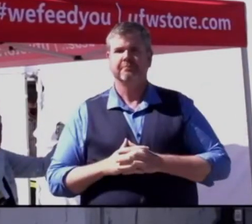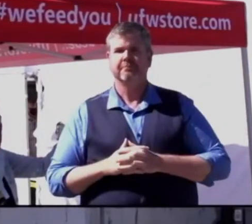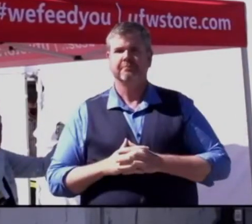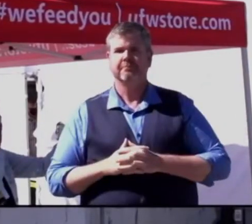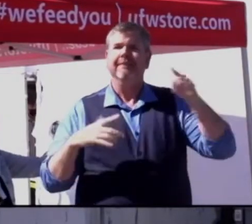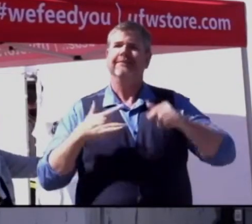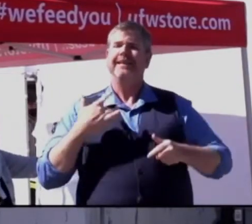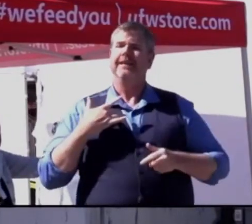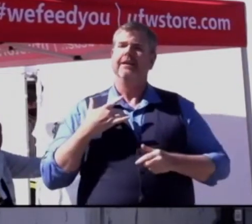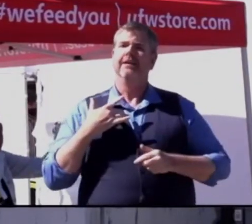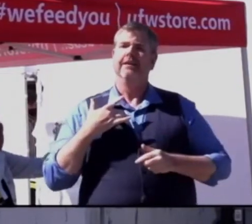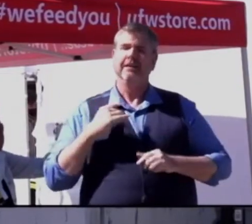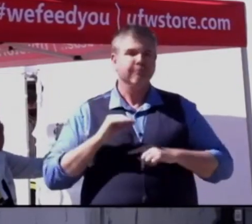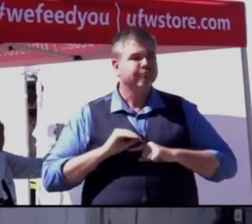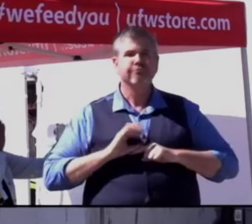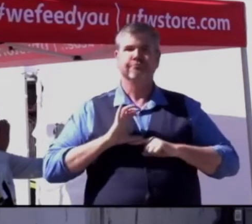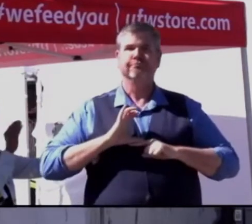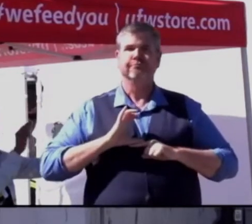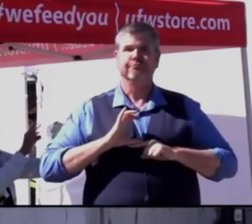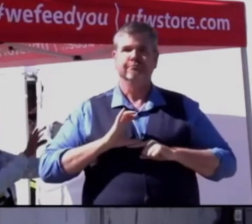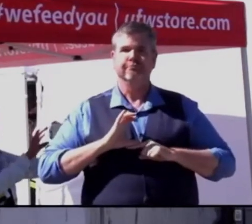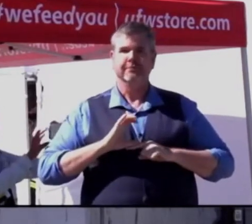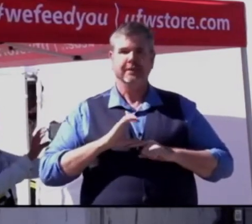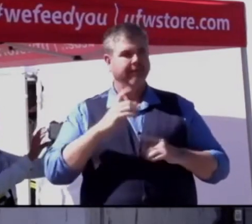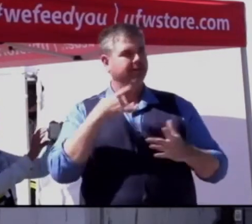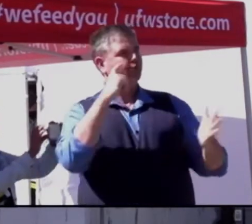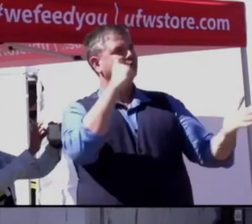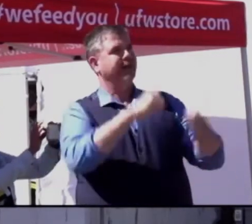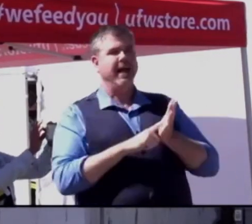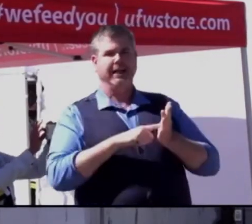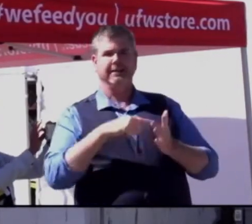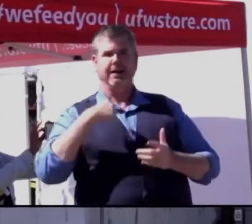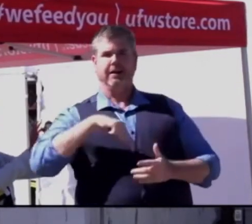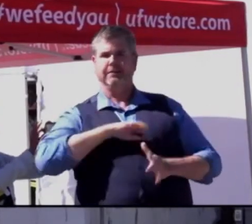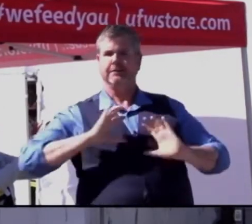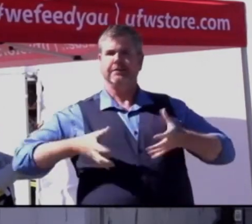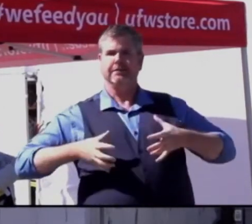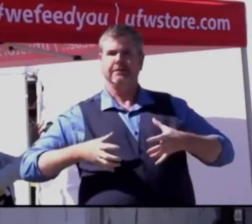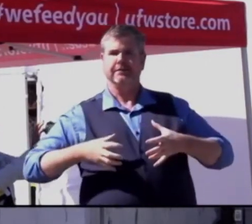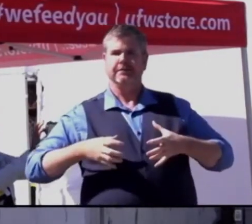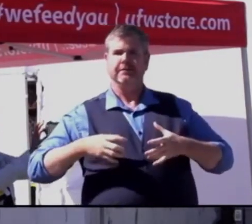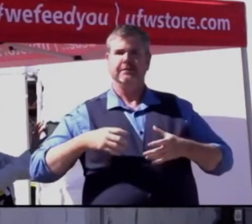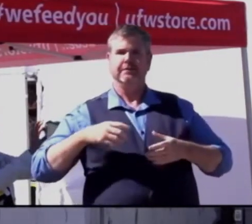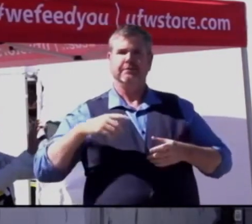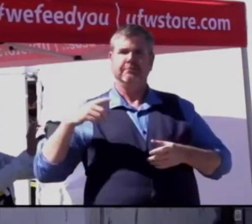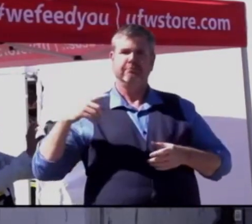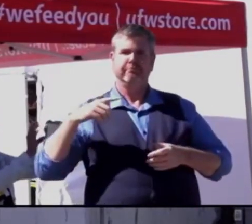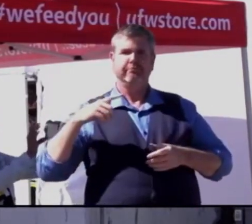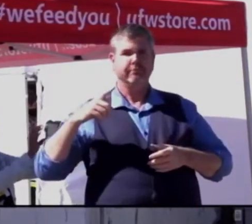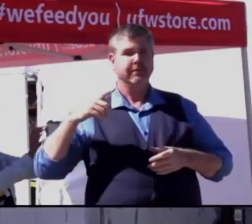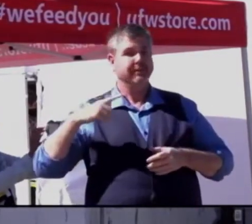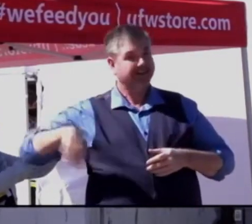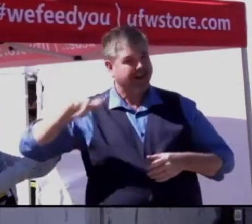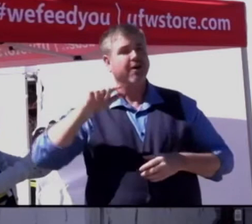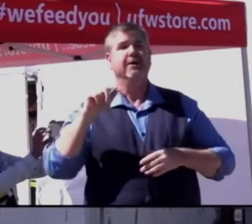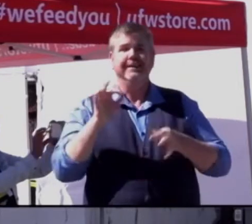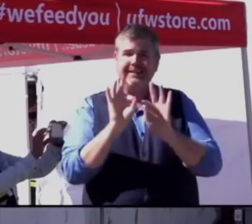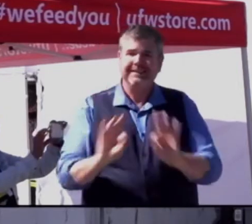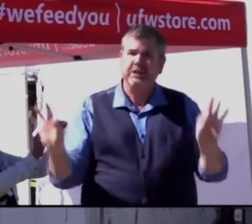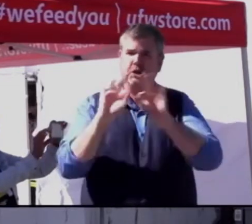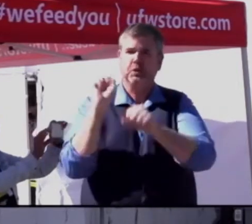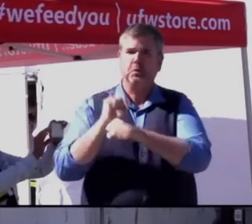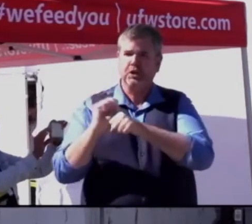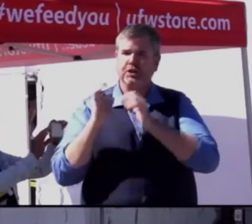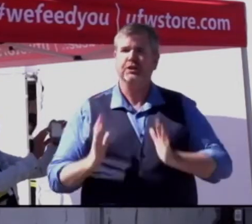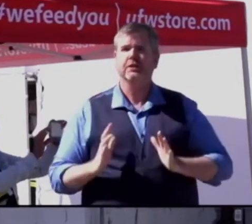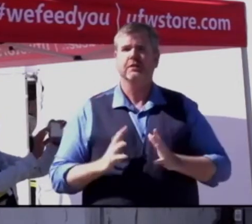finally this group of essential workers have received, and I want to express my gratitude to the